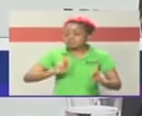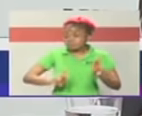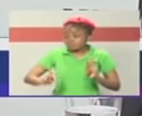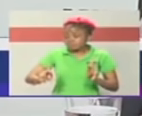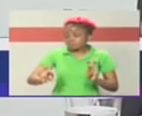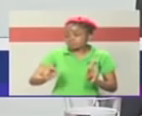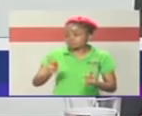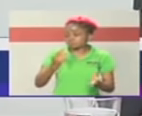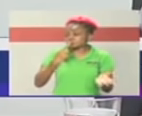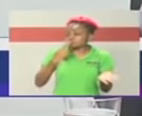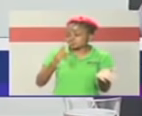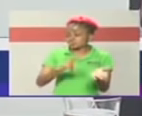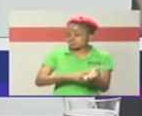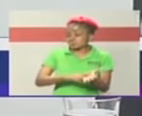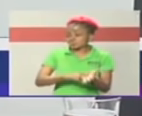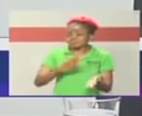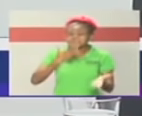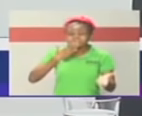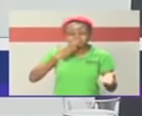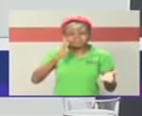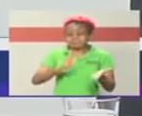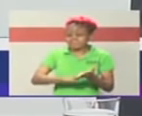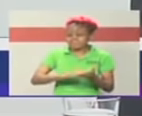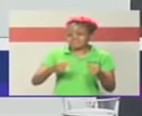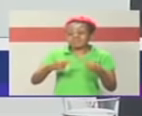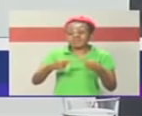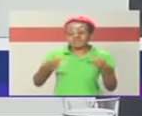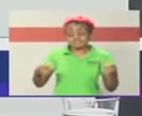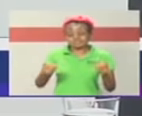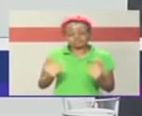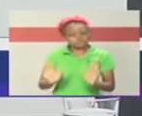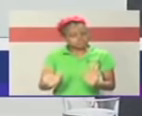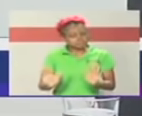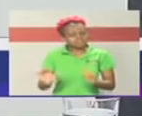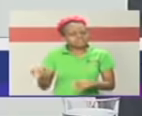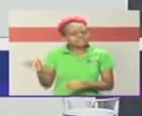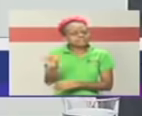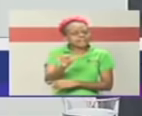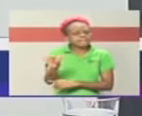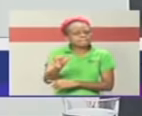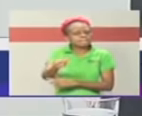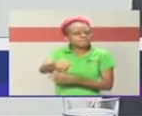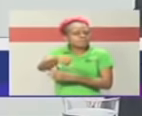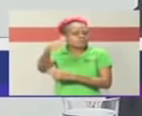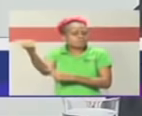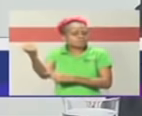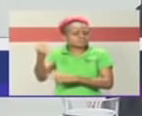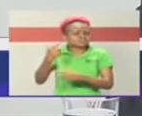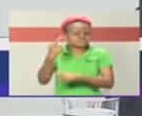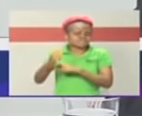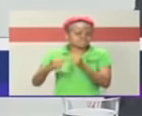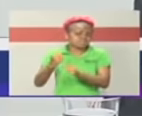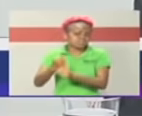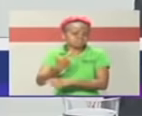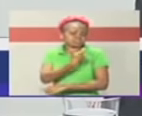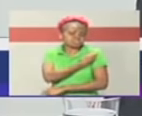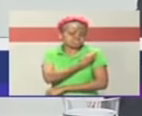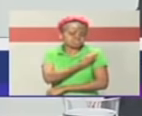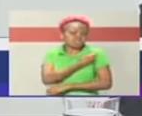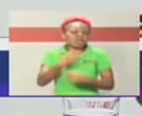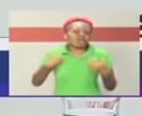events. Like any other vaccination, you will have side effects, which